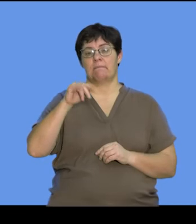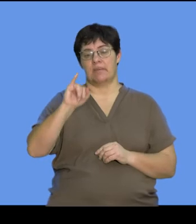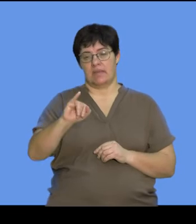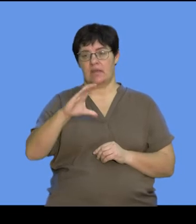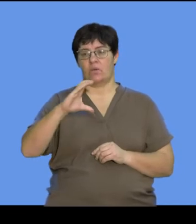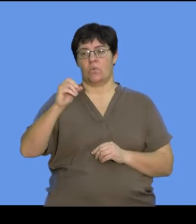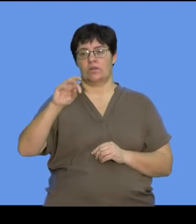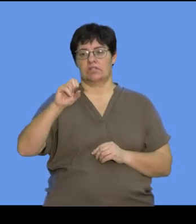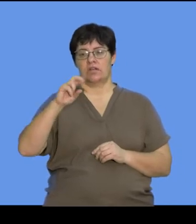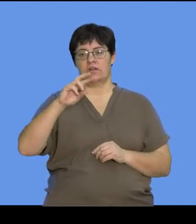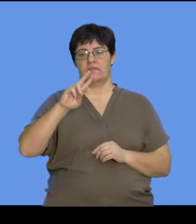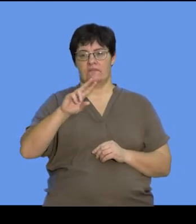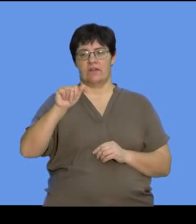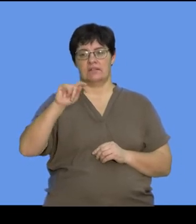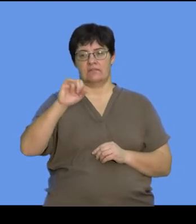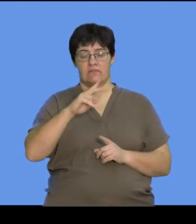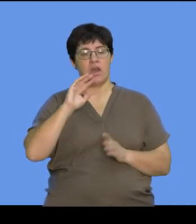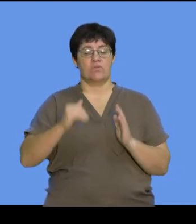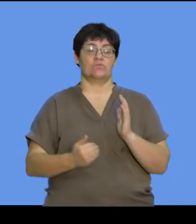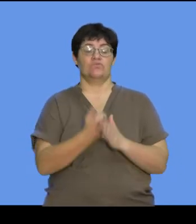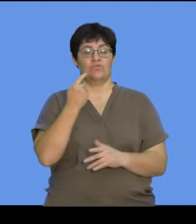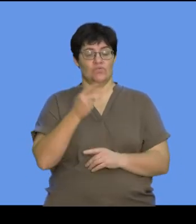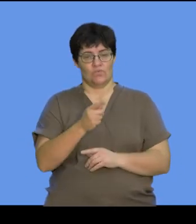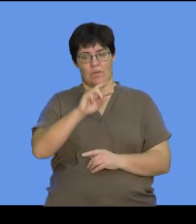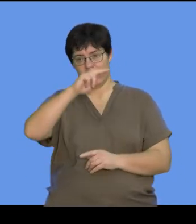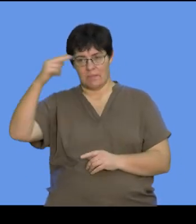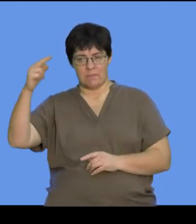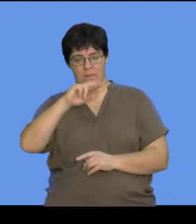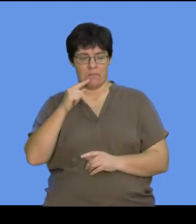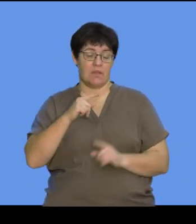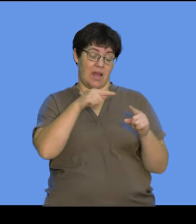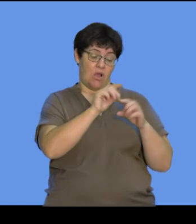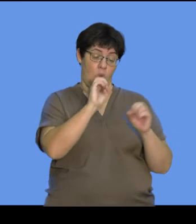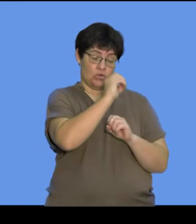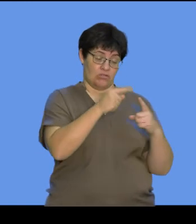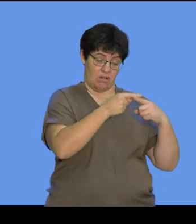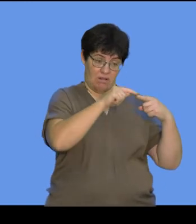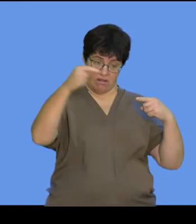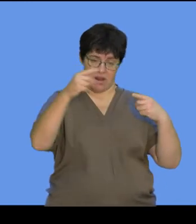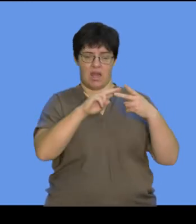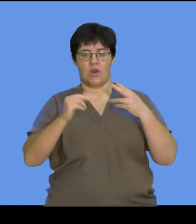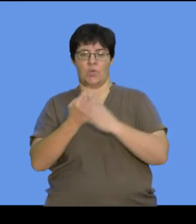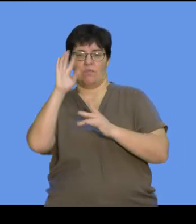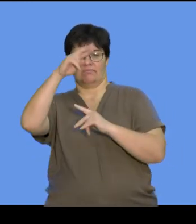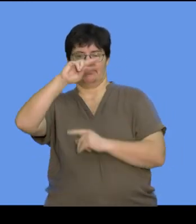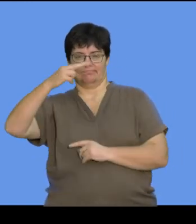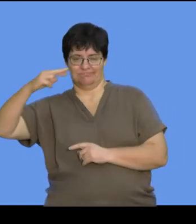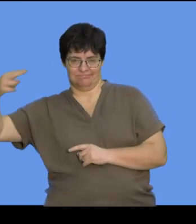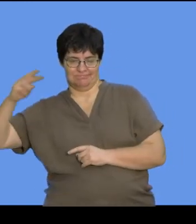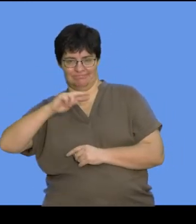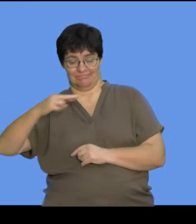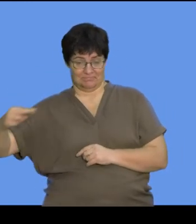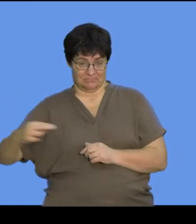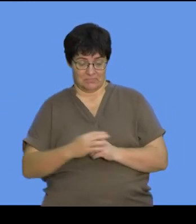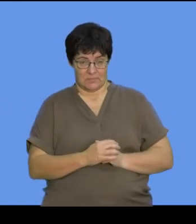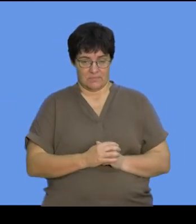semi-conservative, which produces new strands, each containing one of the original strand and one new strand. And so we're going to move